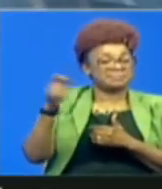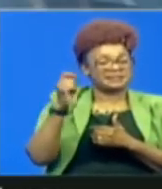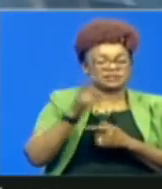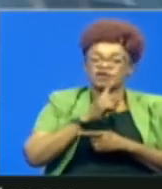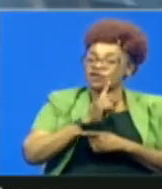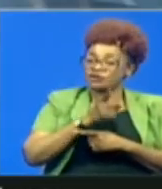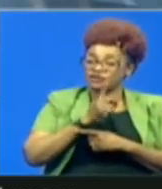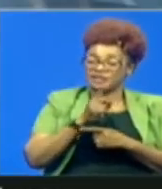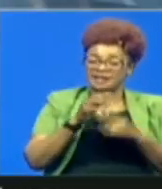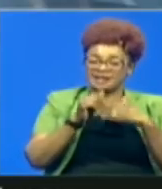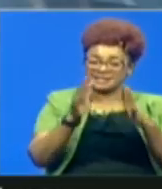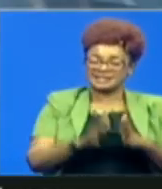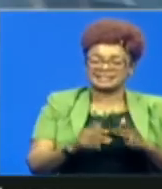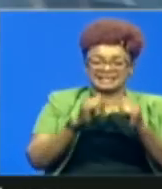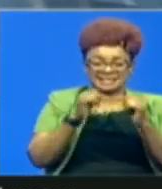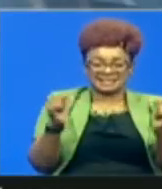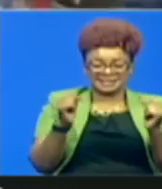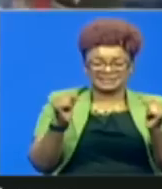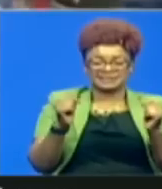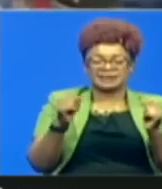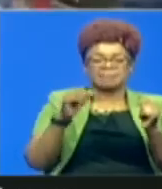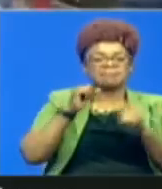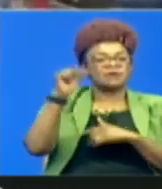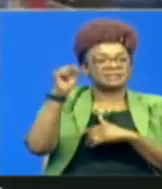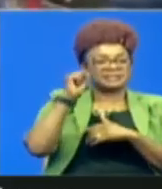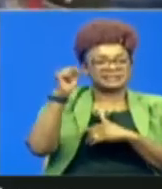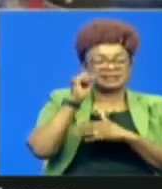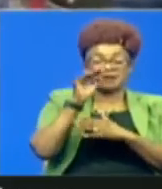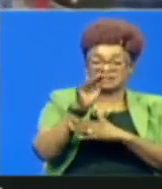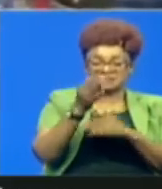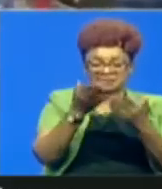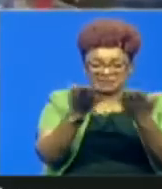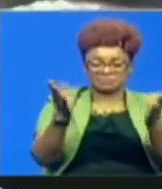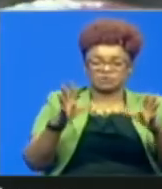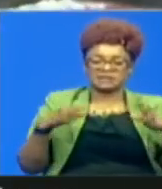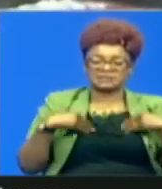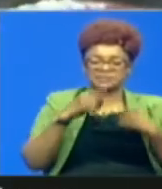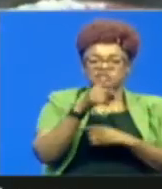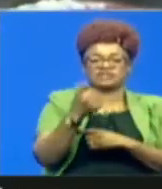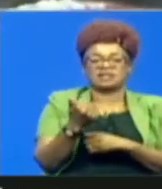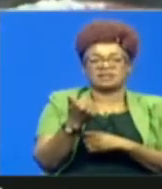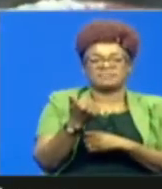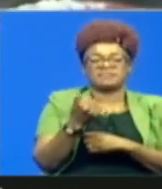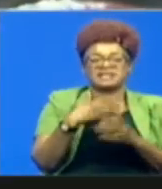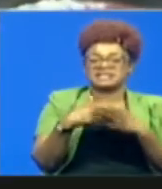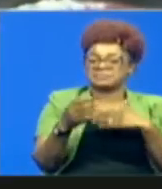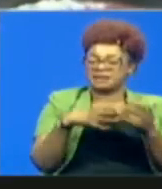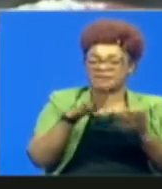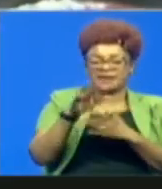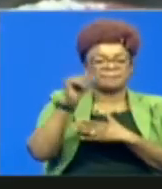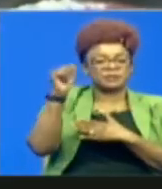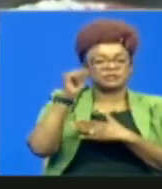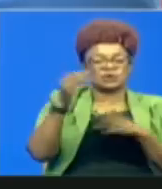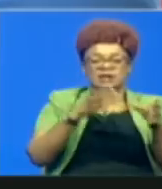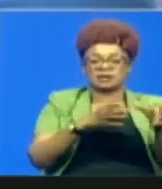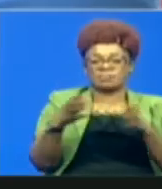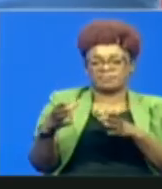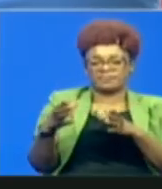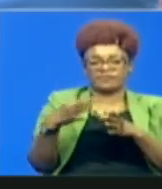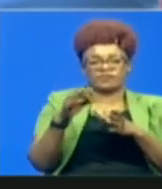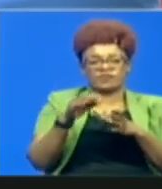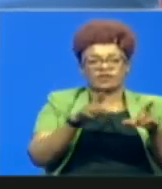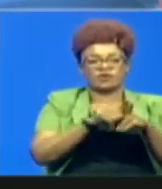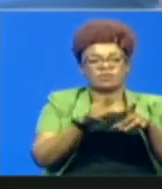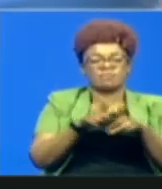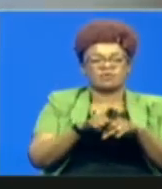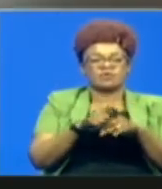the leaders against divisive politics, urging them to embrace one another irrespective of their political leanings for the common good of